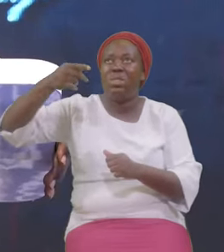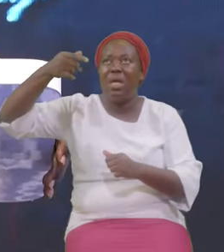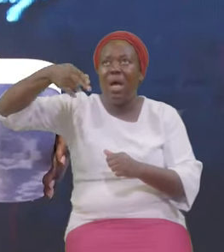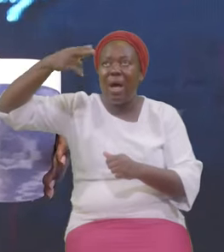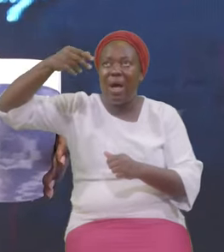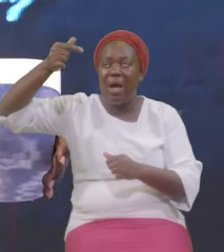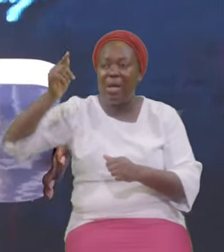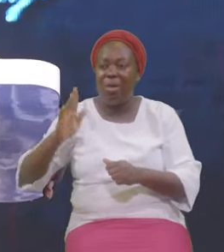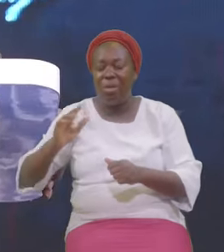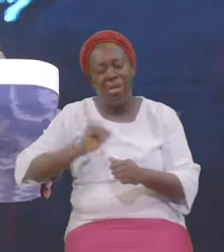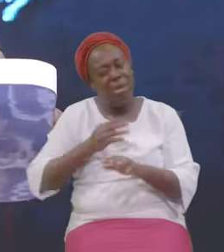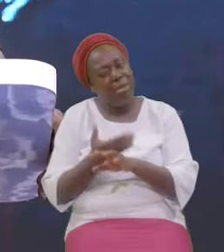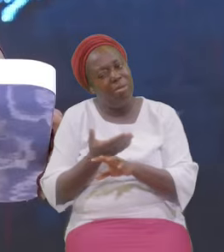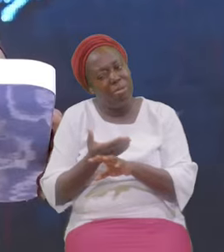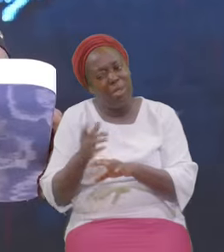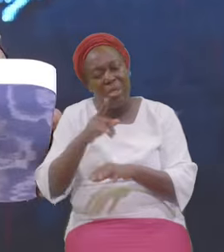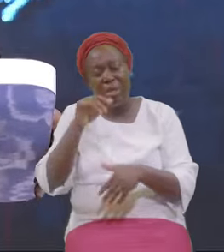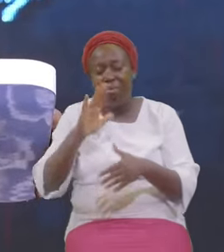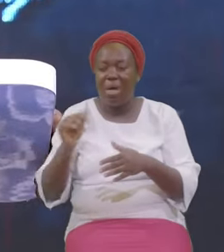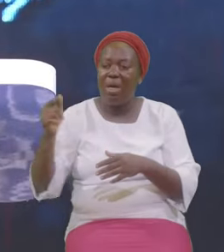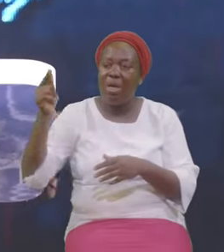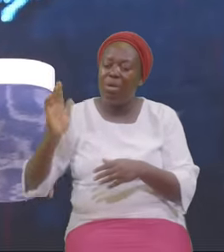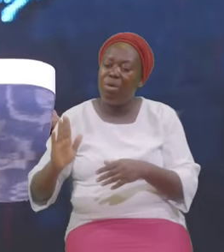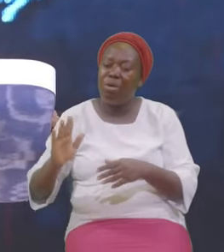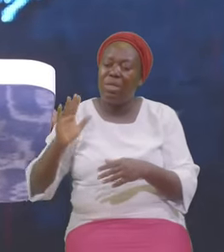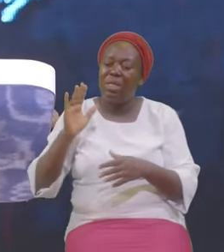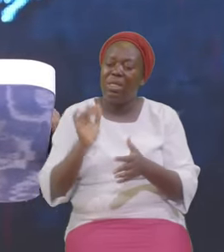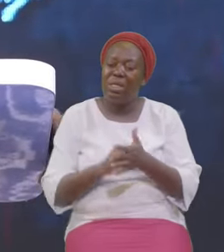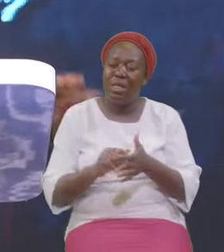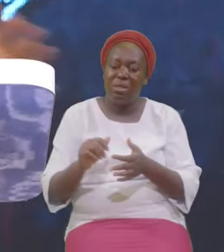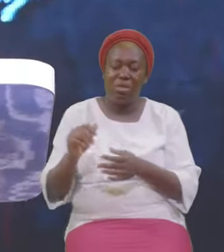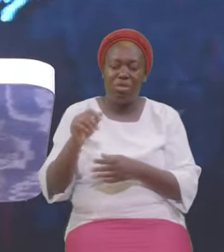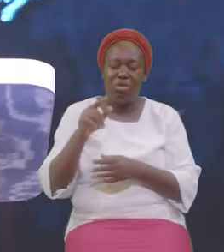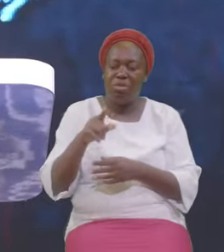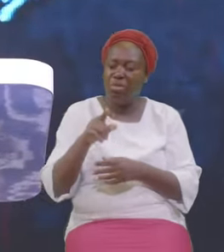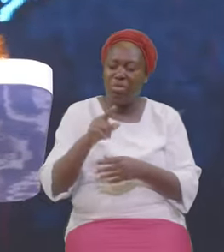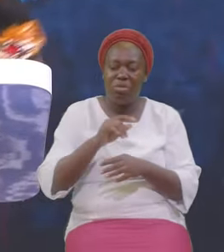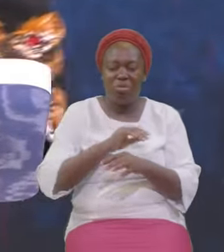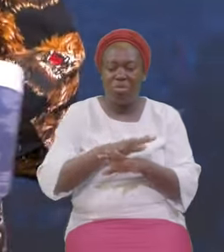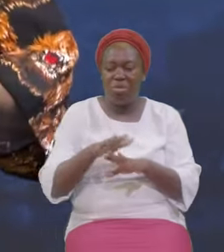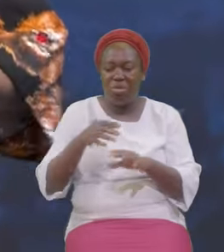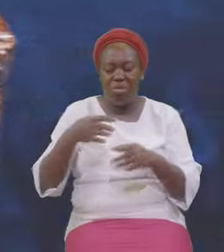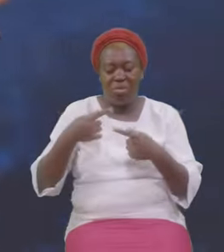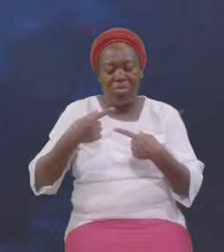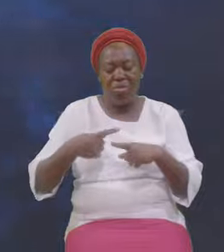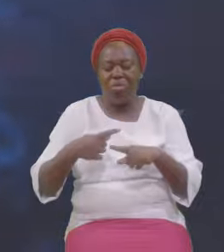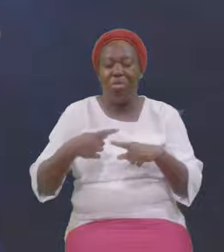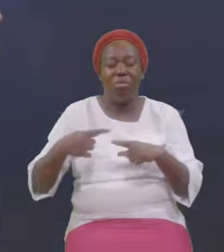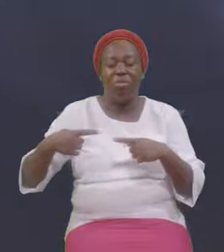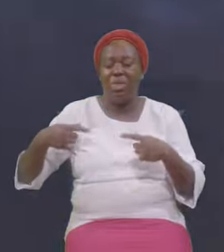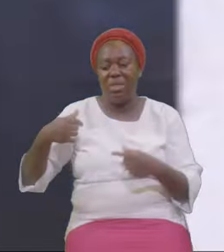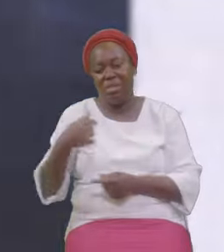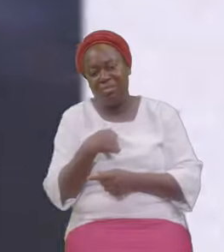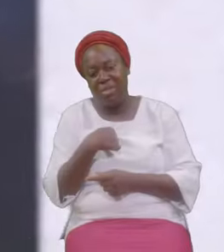thee by God that thou torment me not. Do you understand